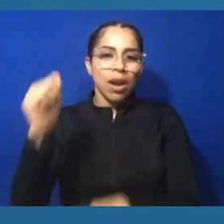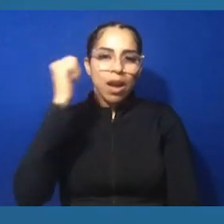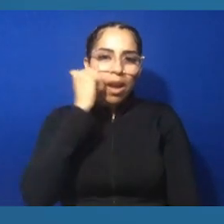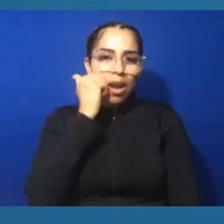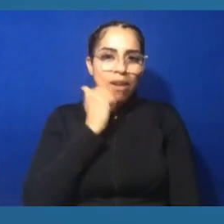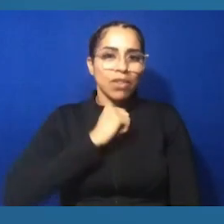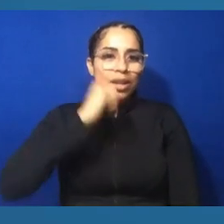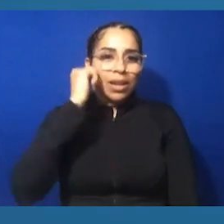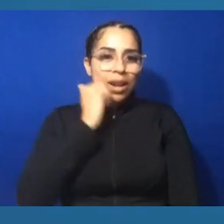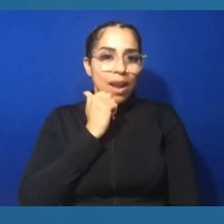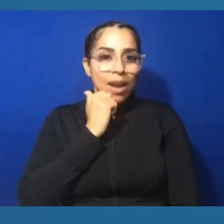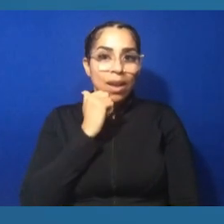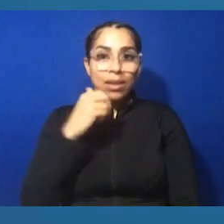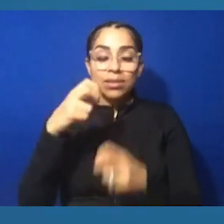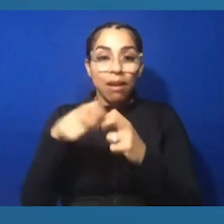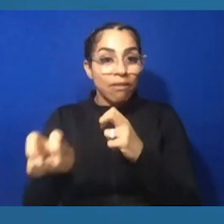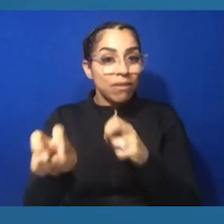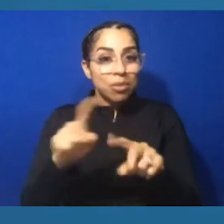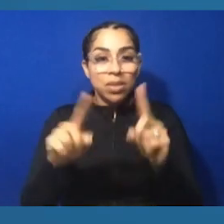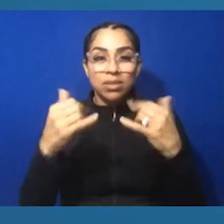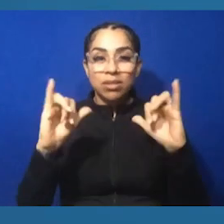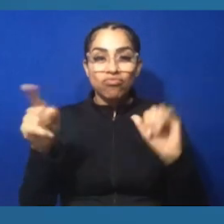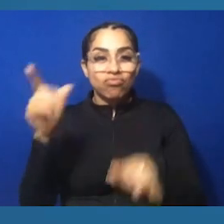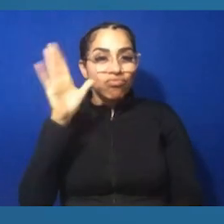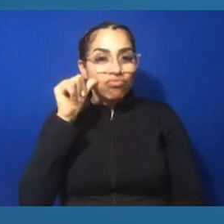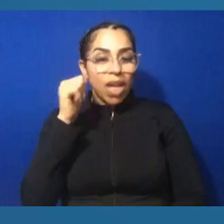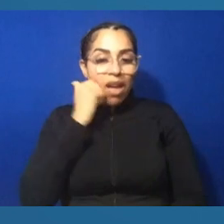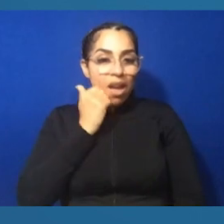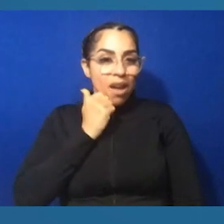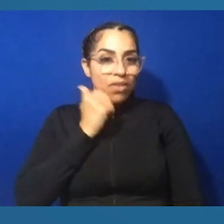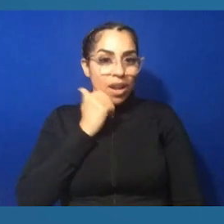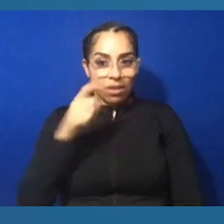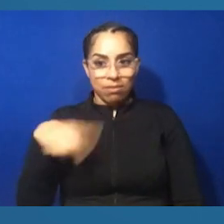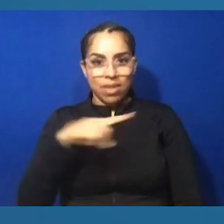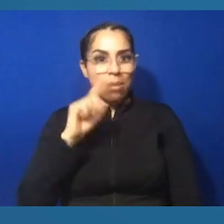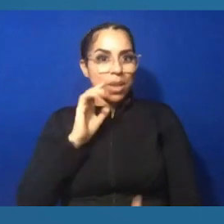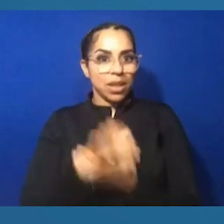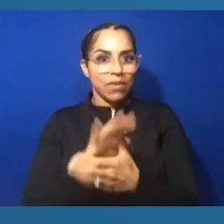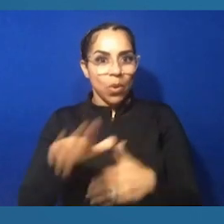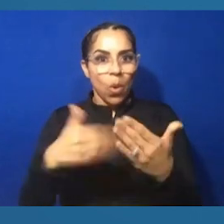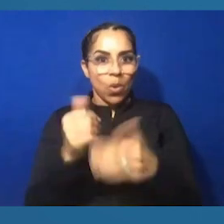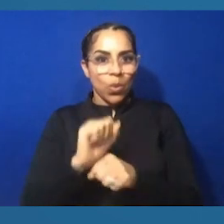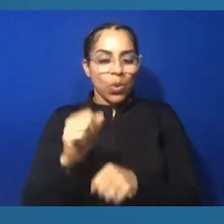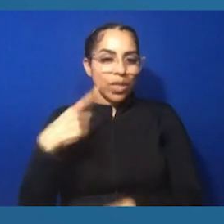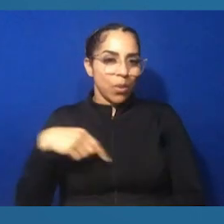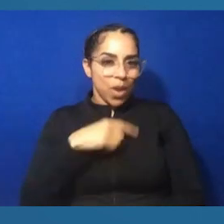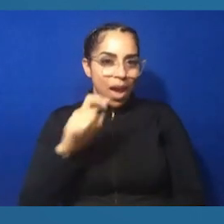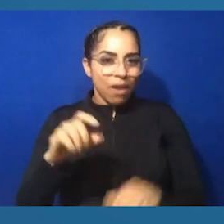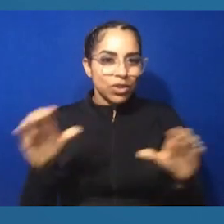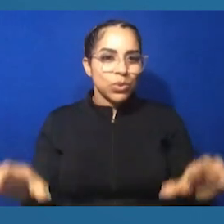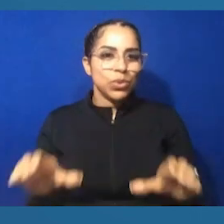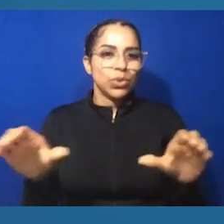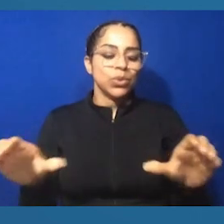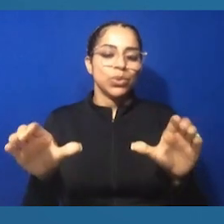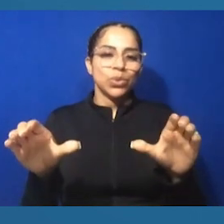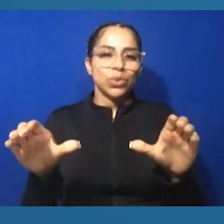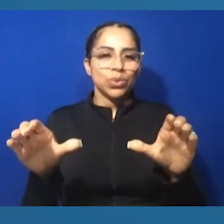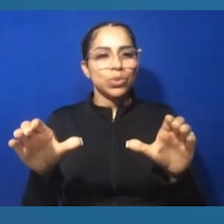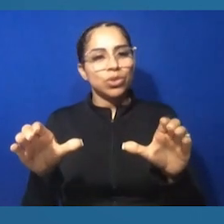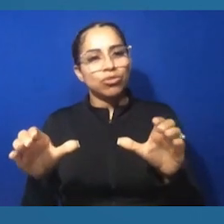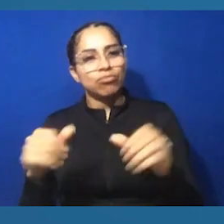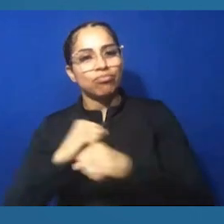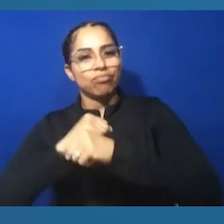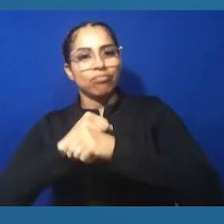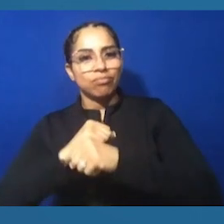they do it every day because they believe in the work that we have to do on behalf of all the people of Bronx County. But I